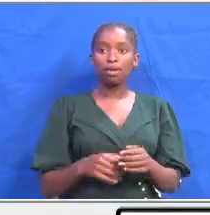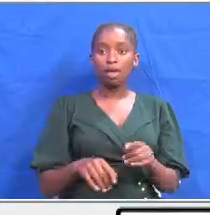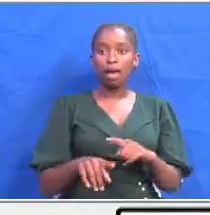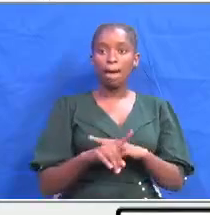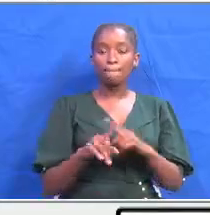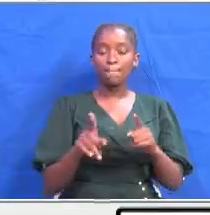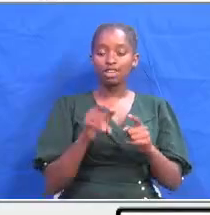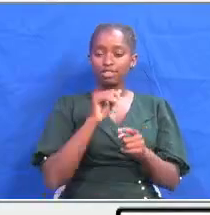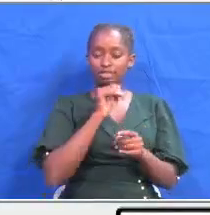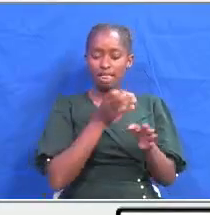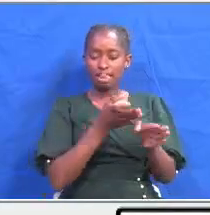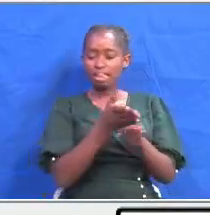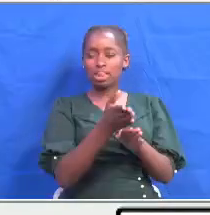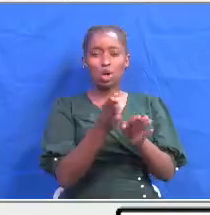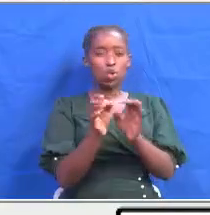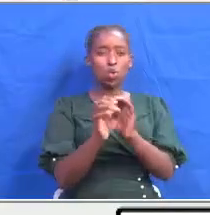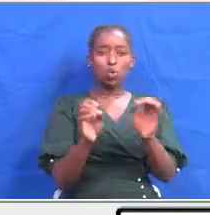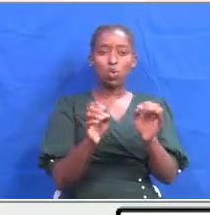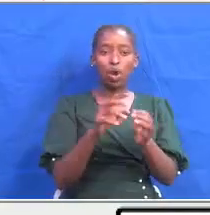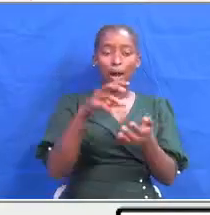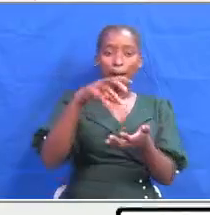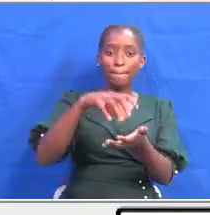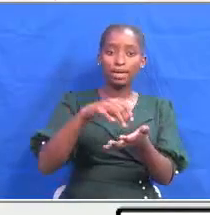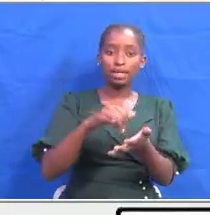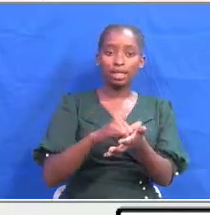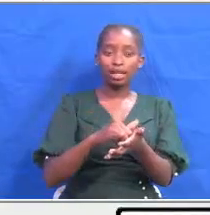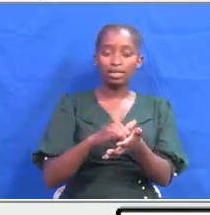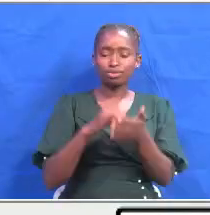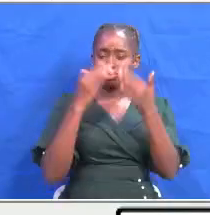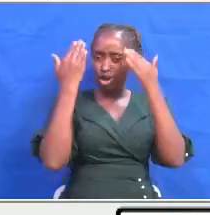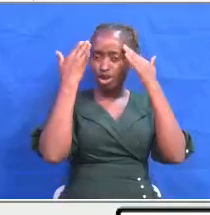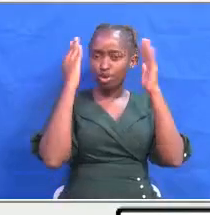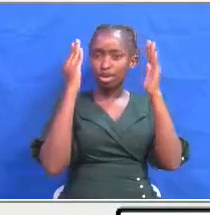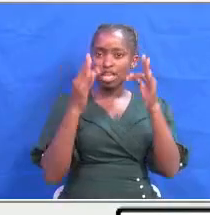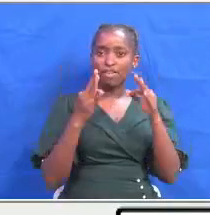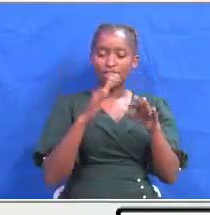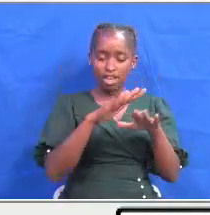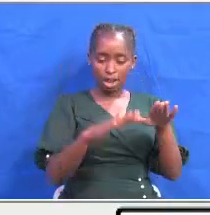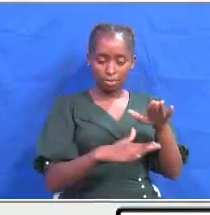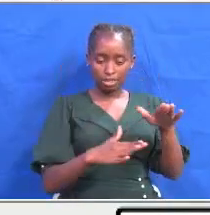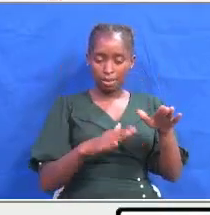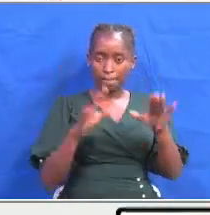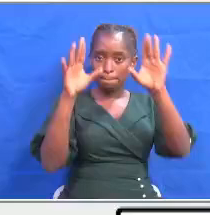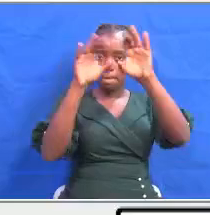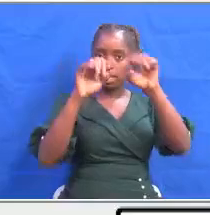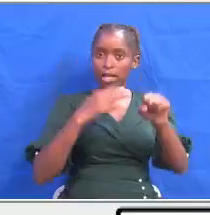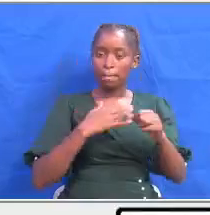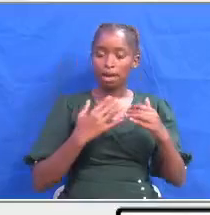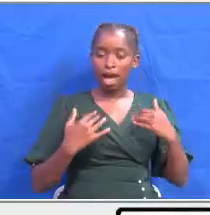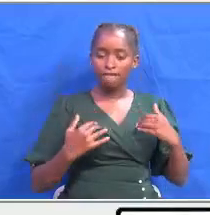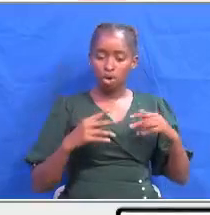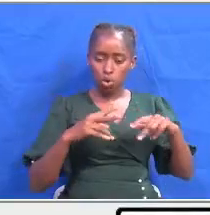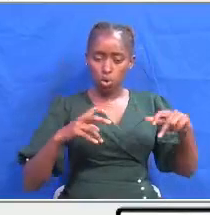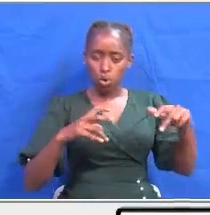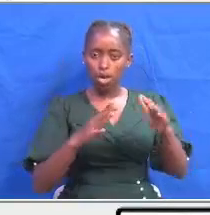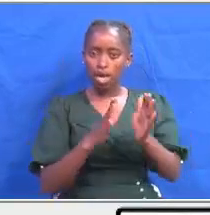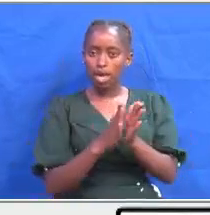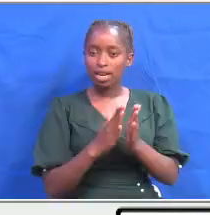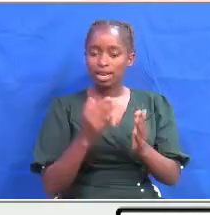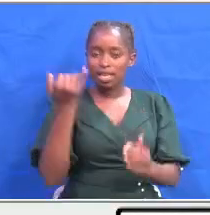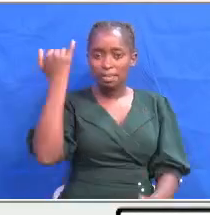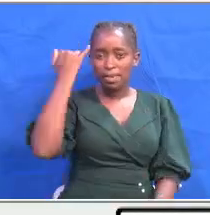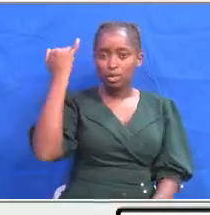direct. So that matter, I don't know whether my deputy president looks at it and doesn't